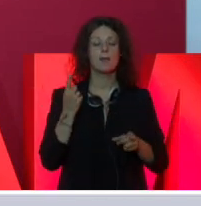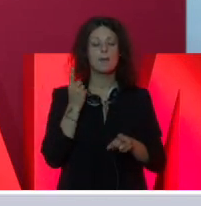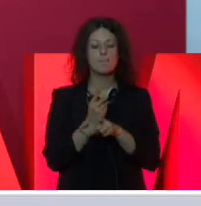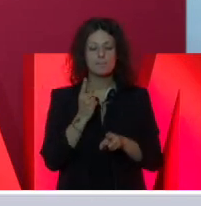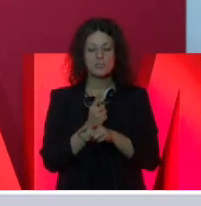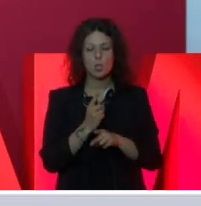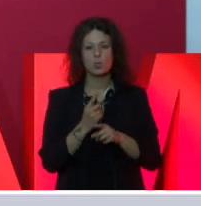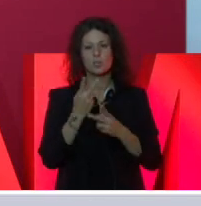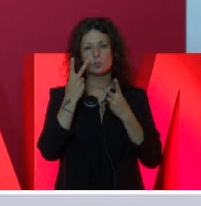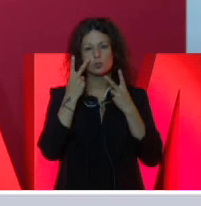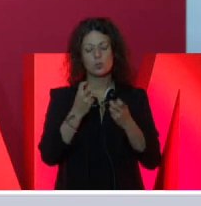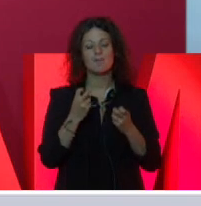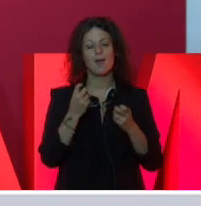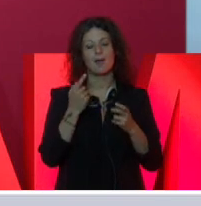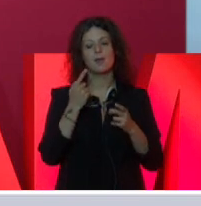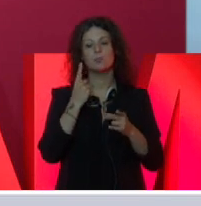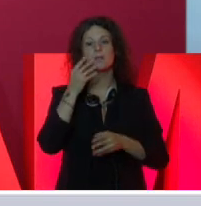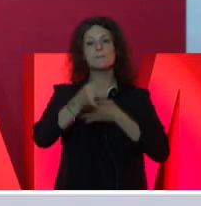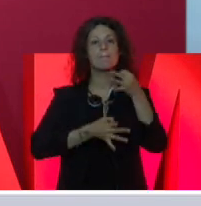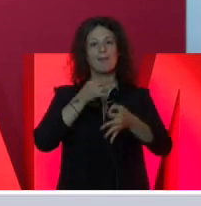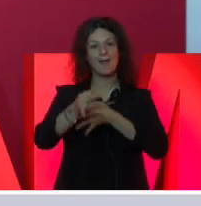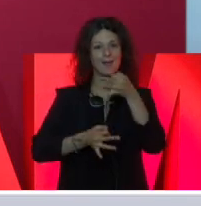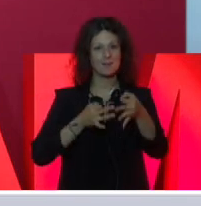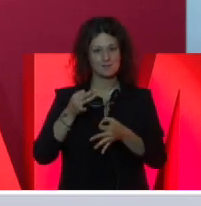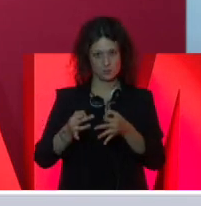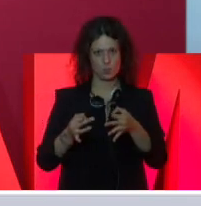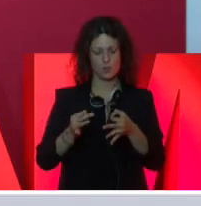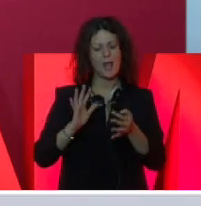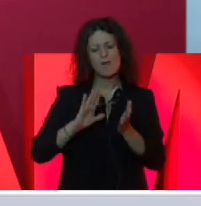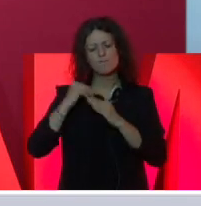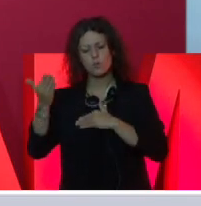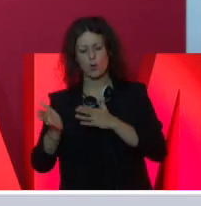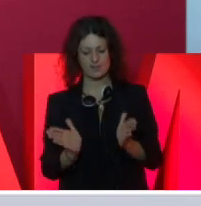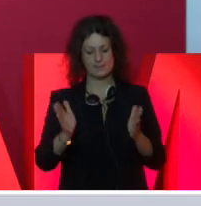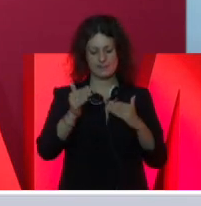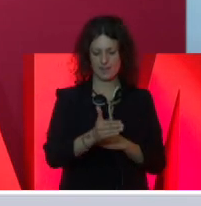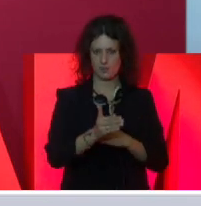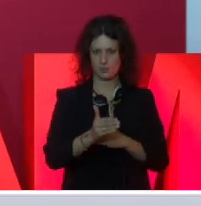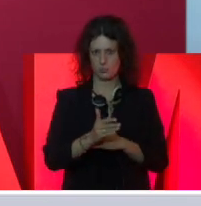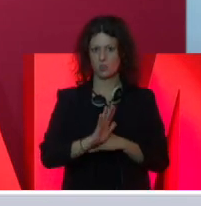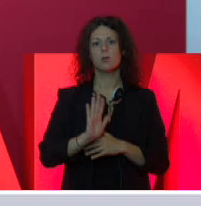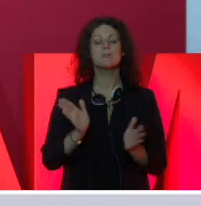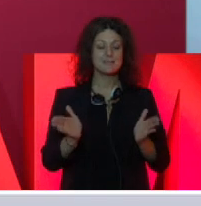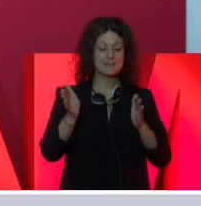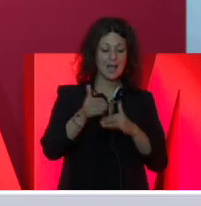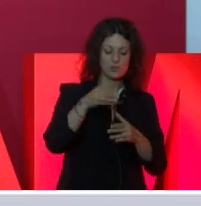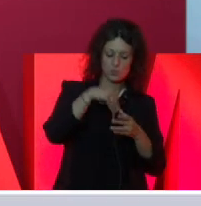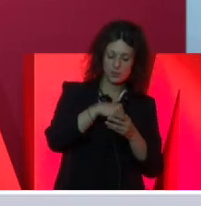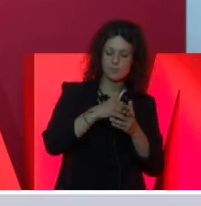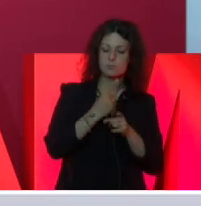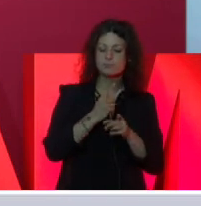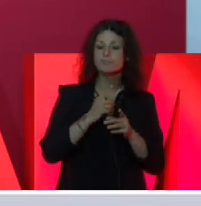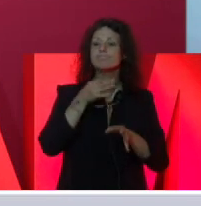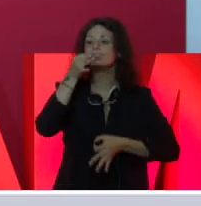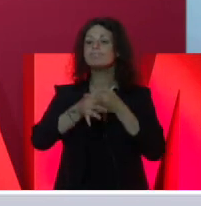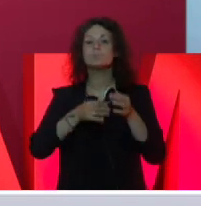agnostic explanation of black box decision making. They should go about an